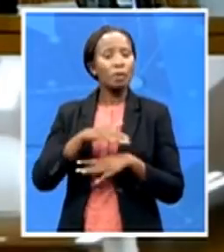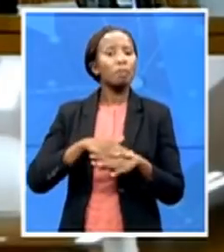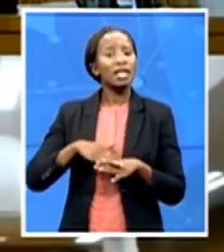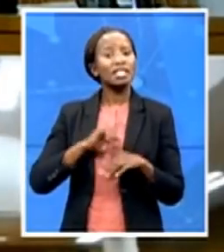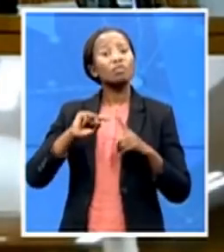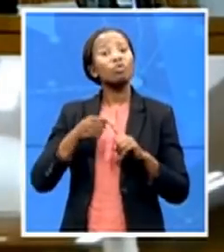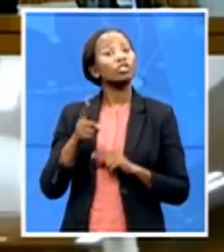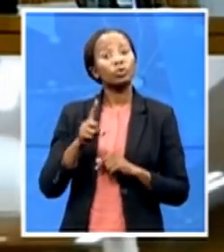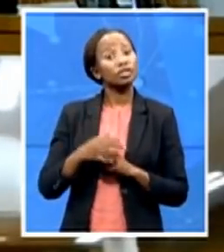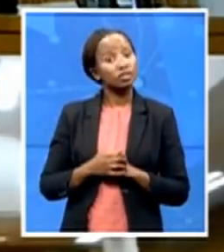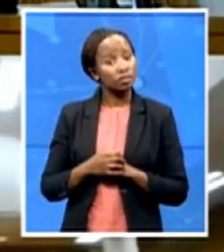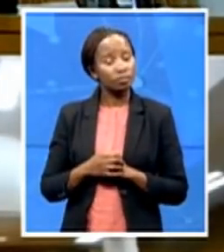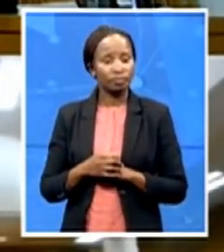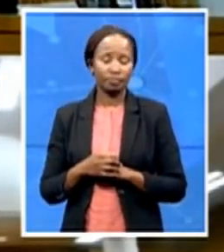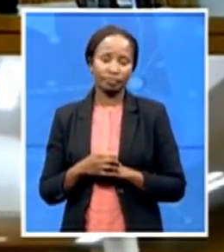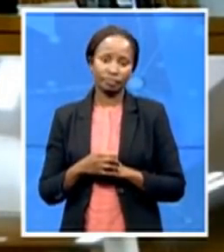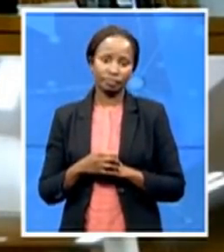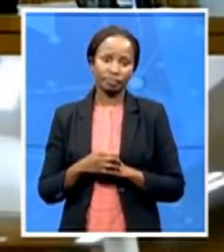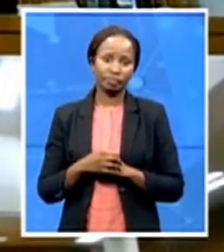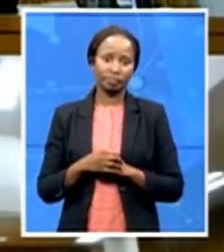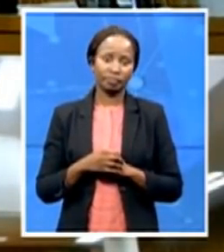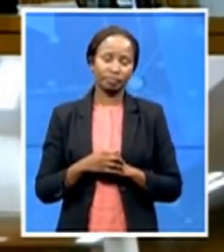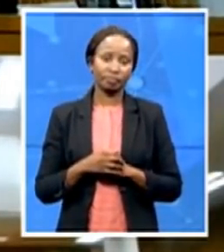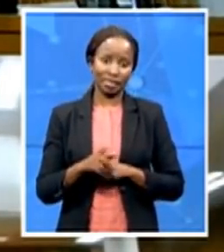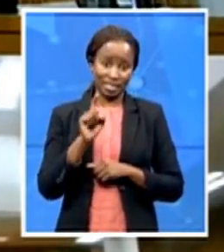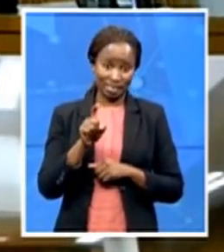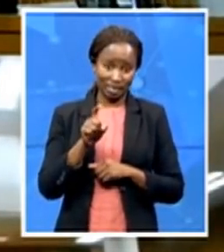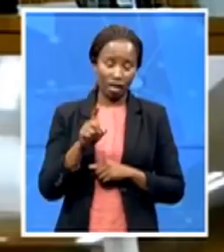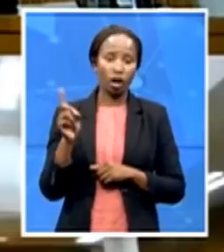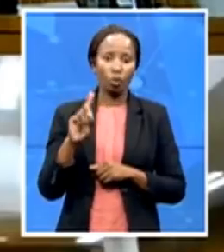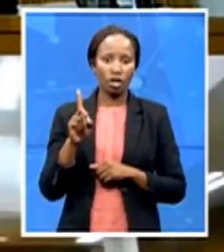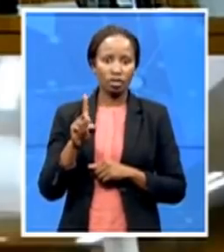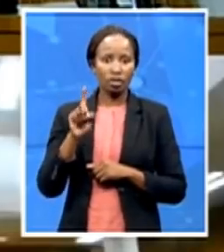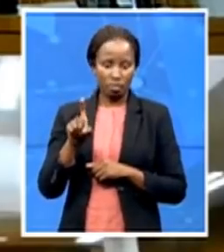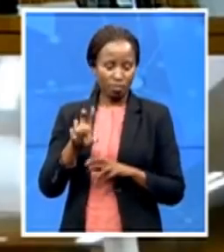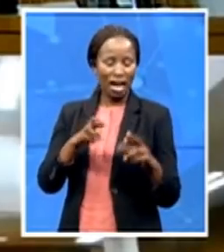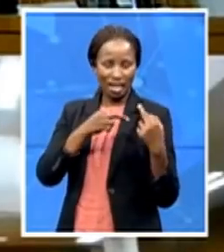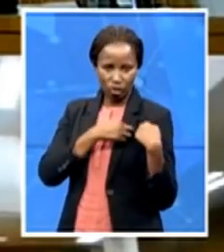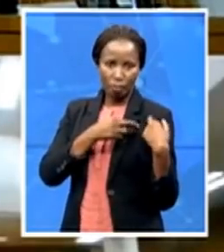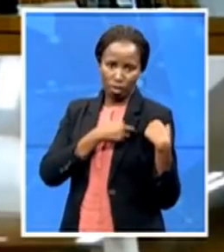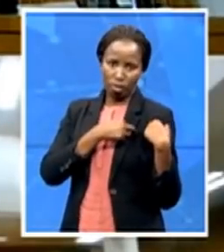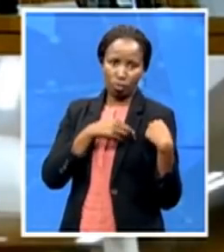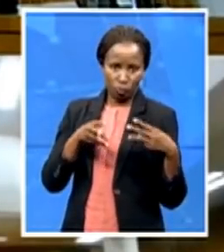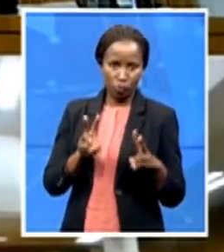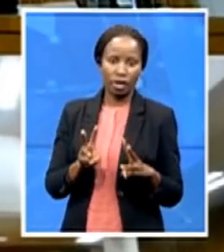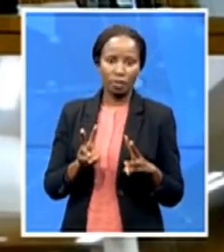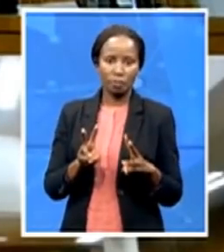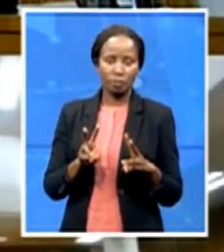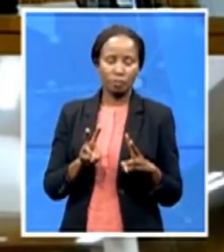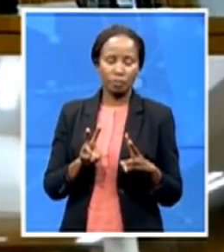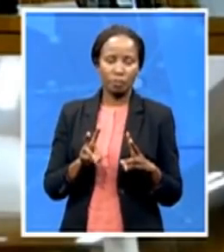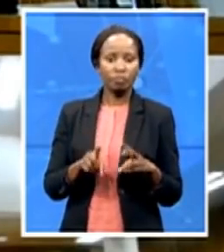This is the ultimate accountability mechanism which inheres in the Assembly. It's for the Assembly to